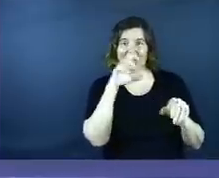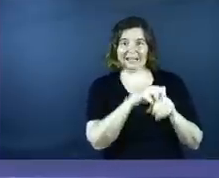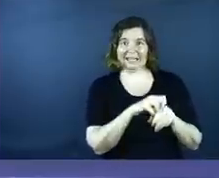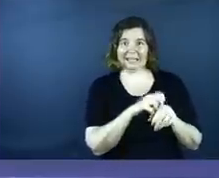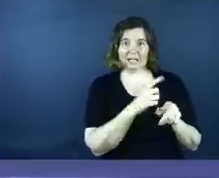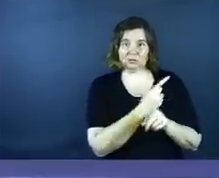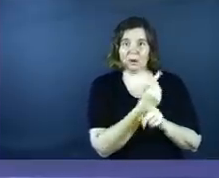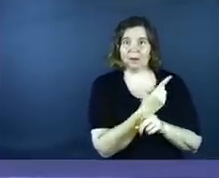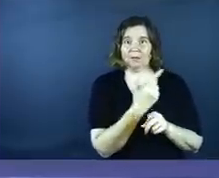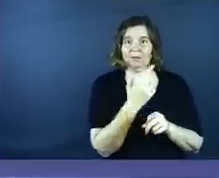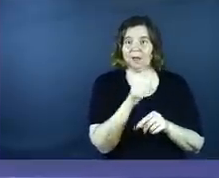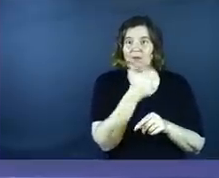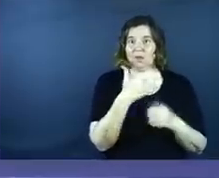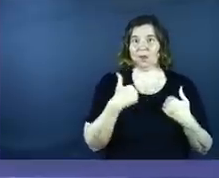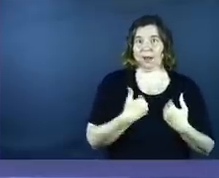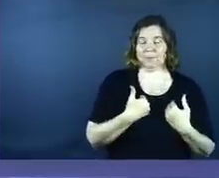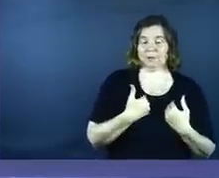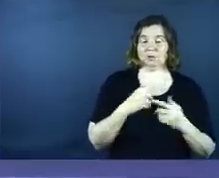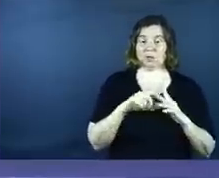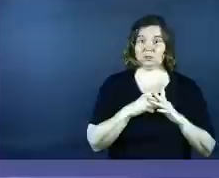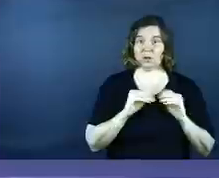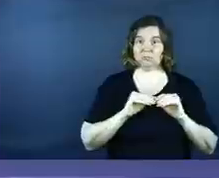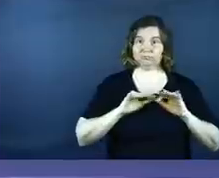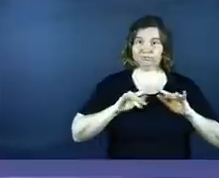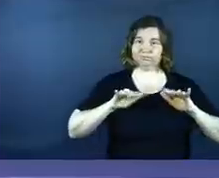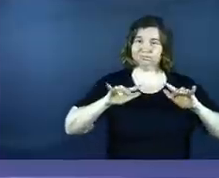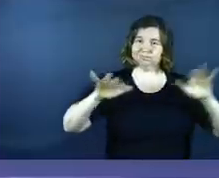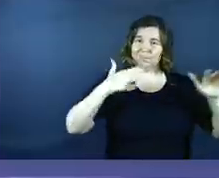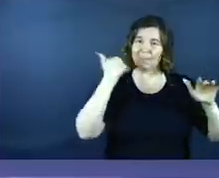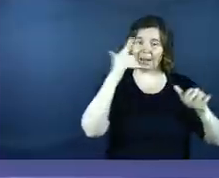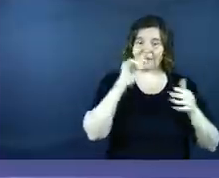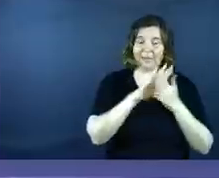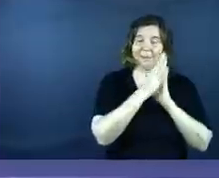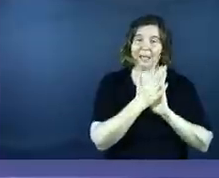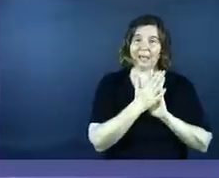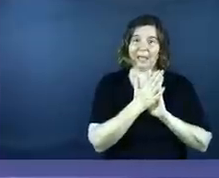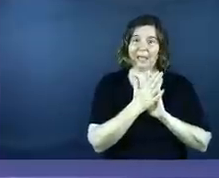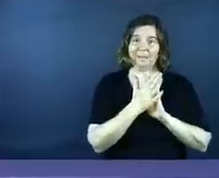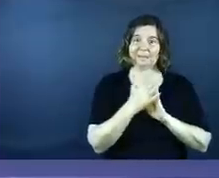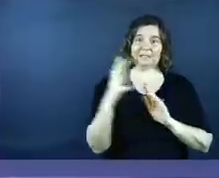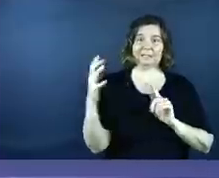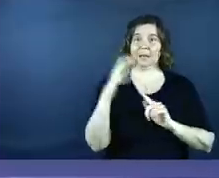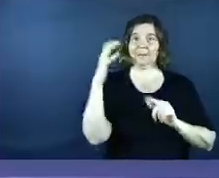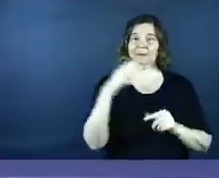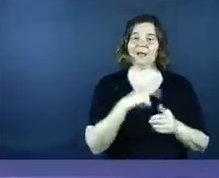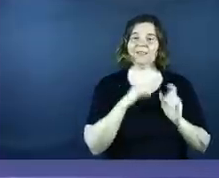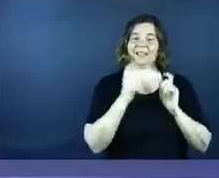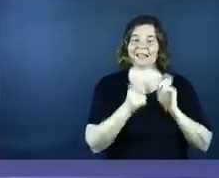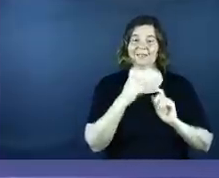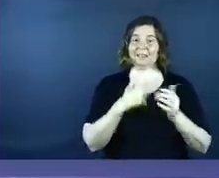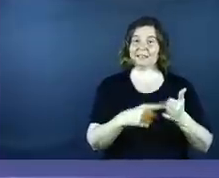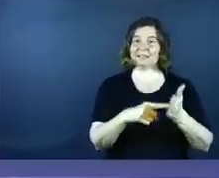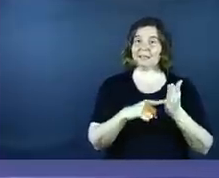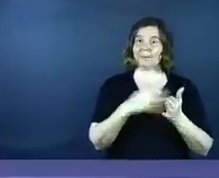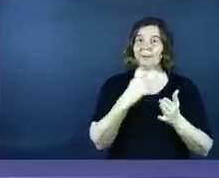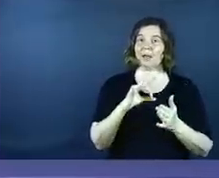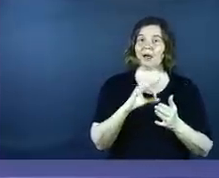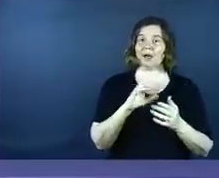as readily, and so they started to propagate and multiply better, and they became dominant. And they gave that to us as an example